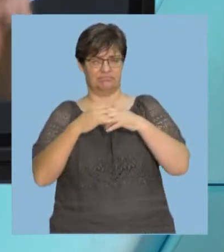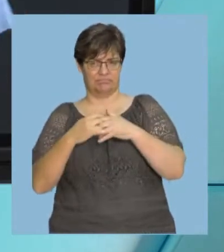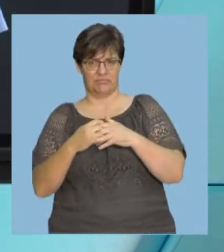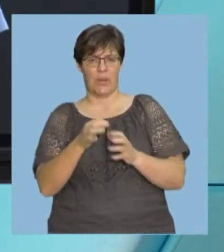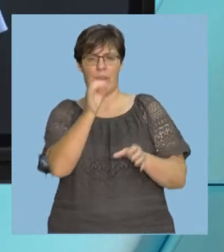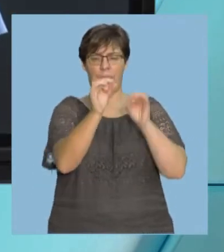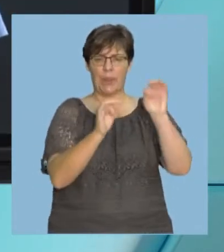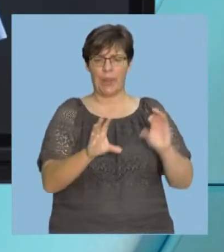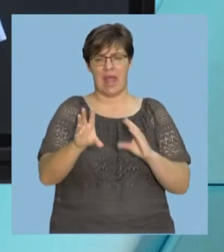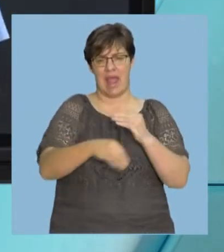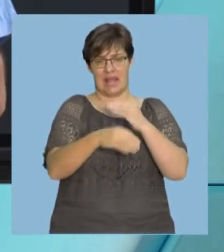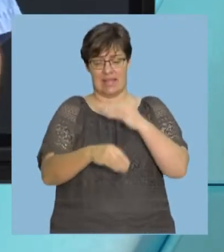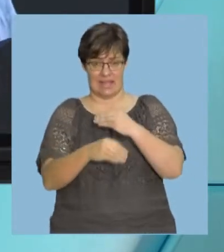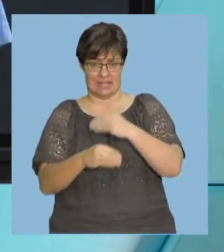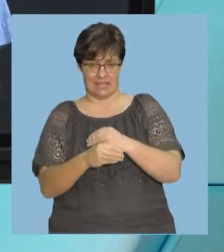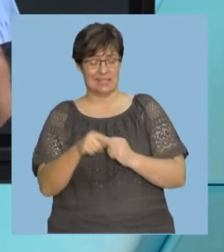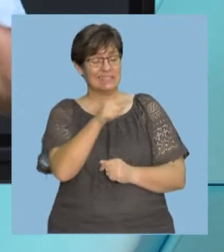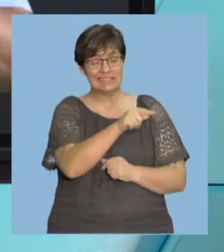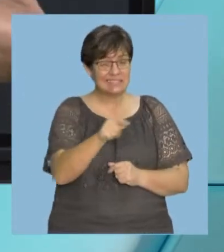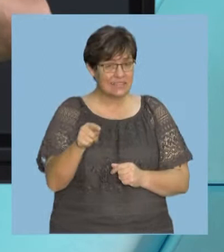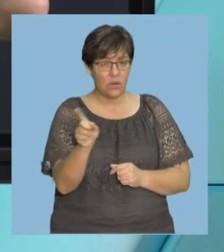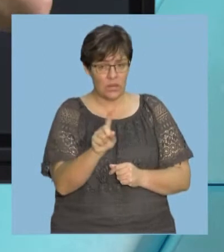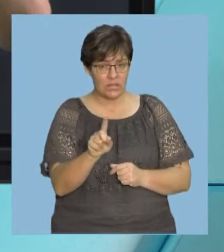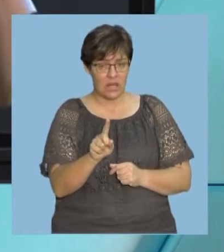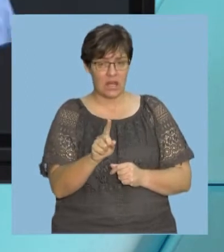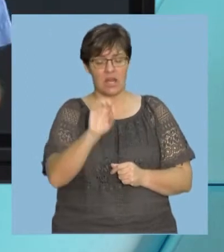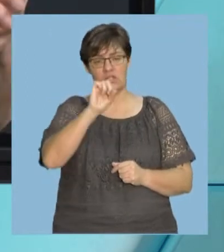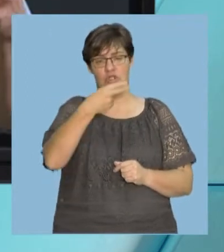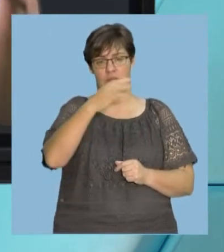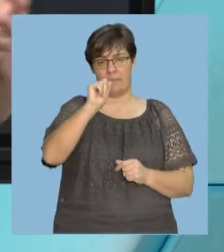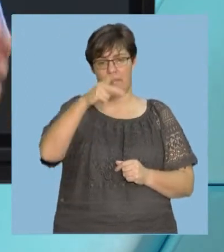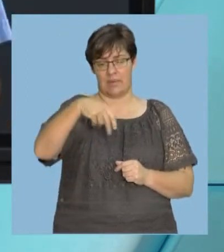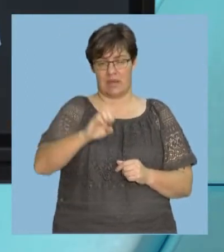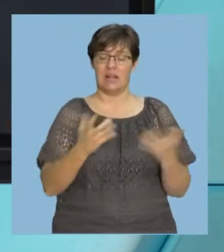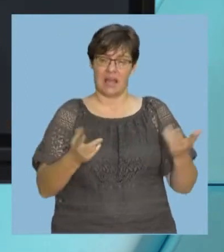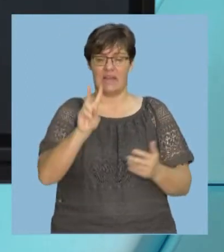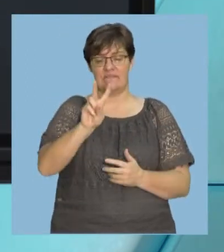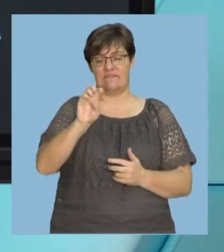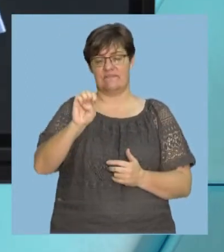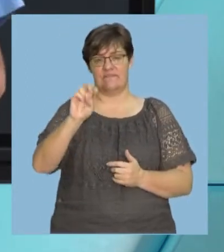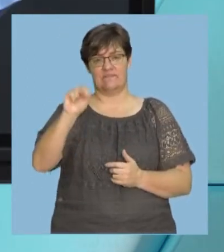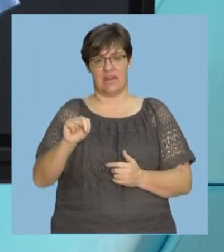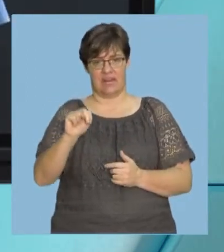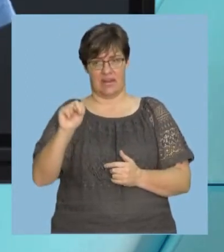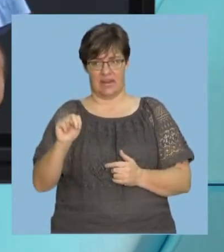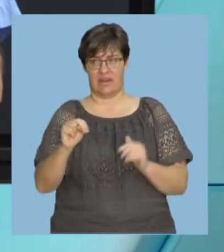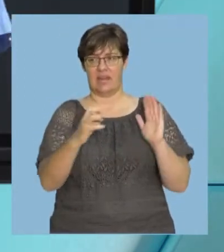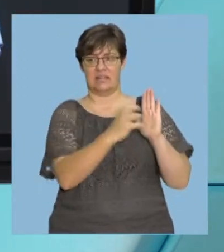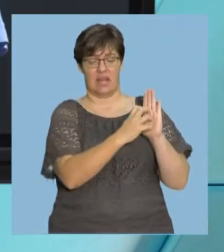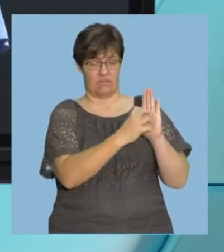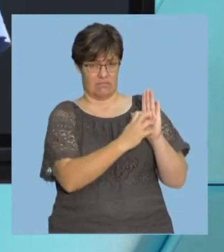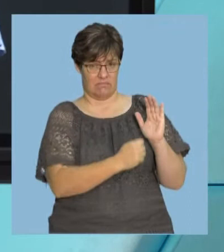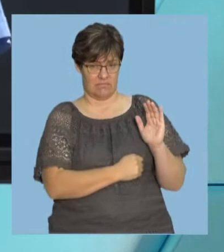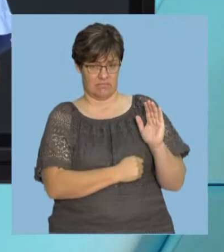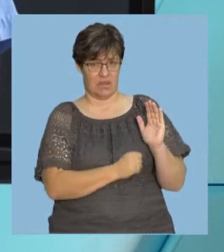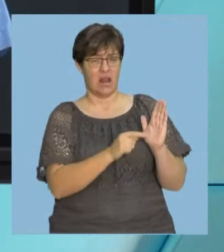smaller components. We refer to these as shapes, as Venn diagrams. They can be sets that limit